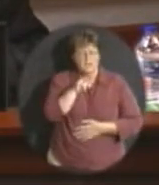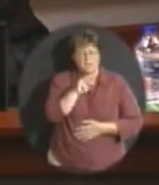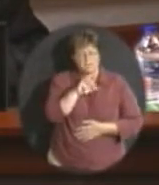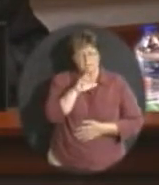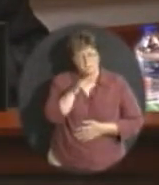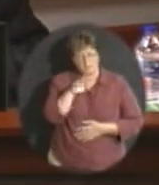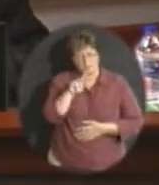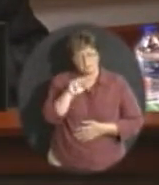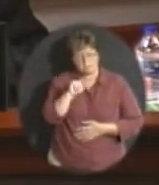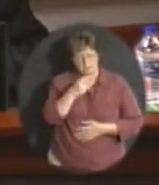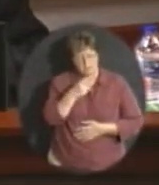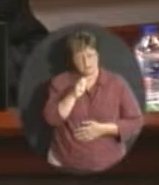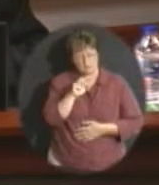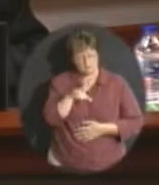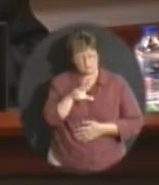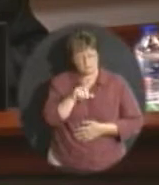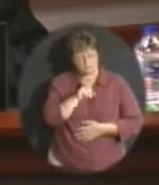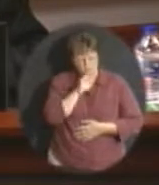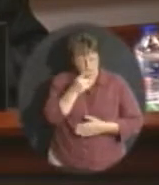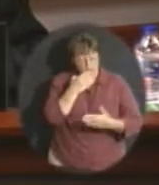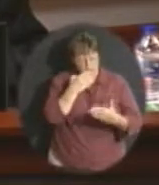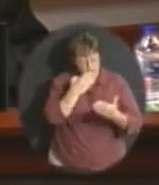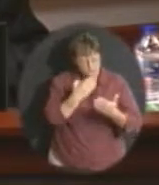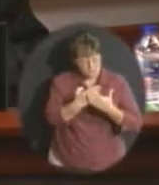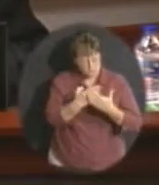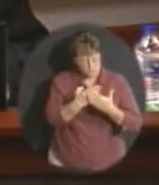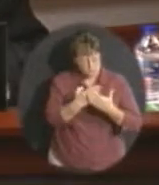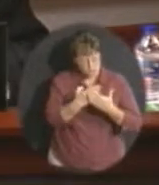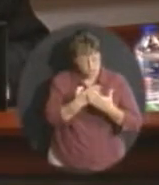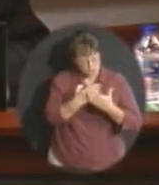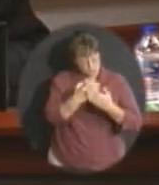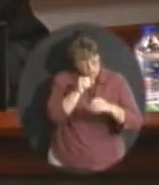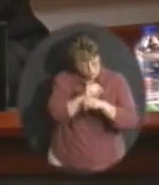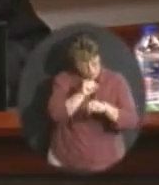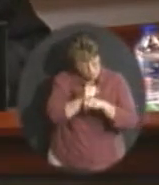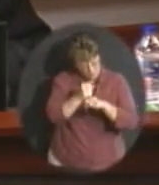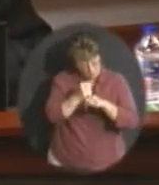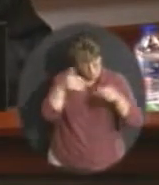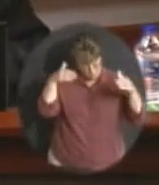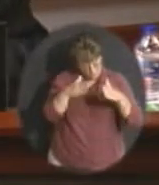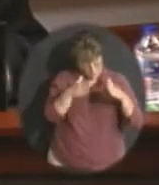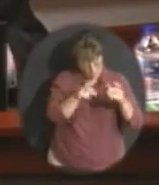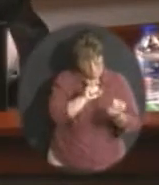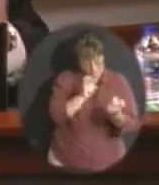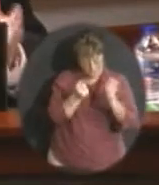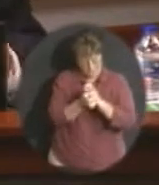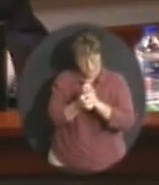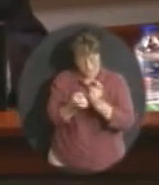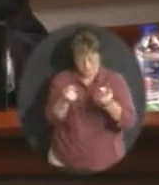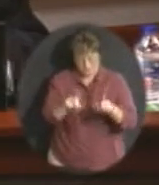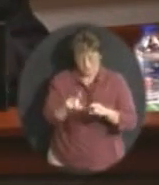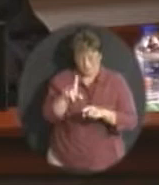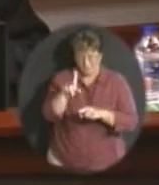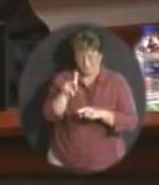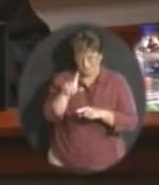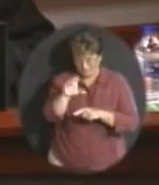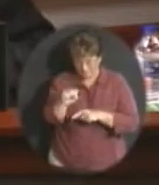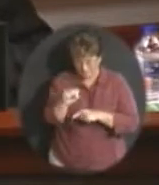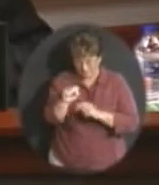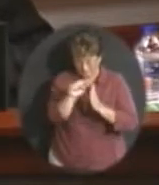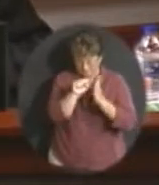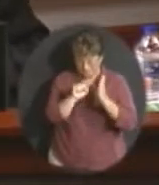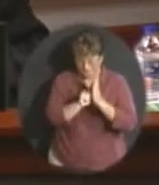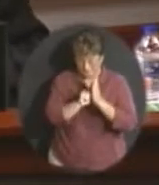the waiver and what that means for the state of Kansas, and I want to emphasize some more of that. We are still learning some things as the state of